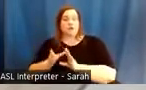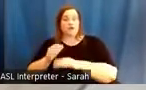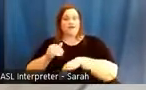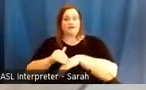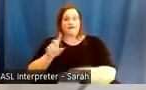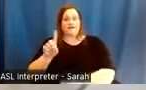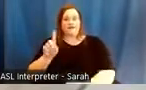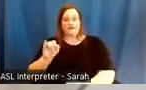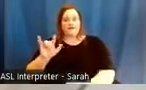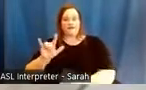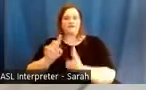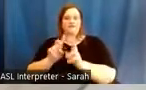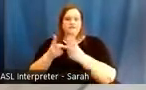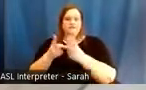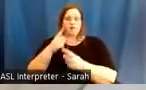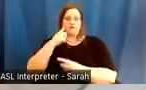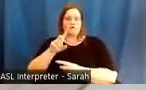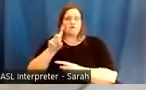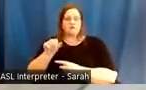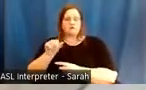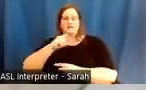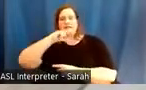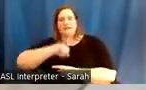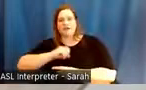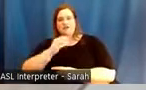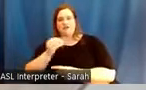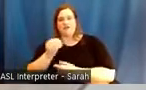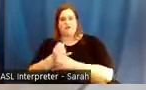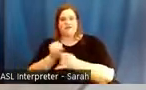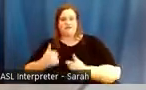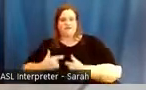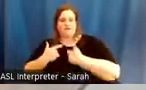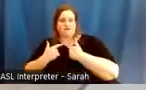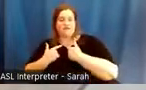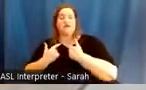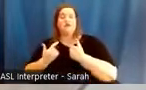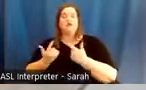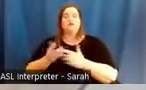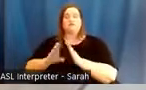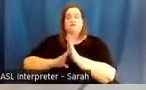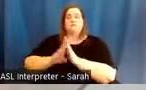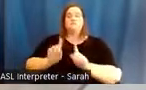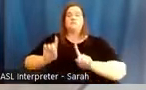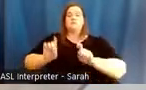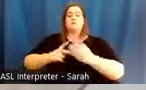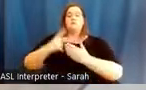at the Department for Disabilities, Aging, and Independent Living, and create pilot programs to explore other residential